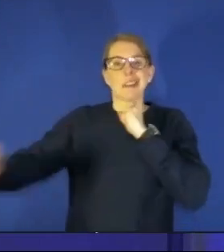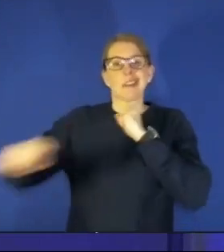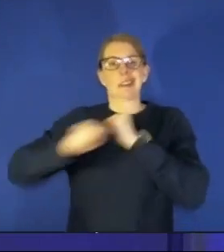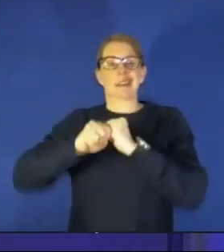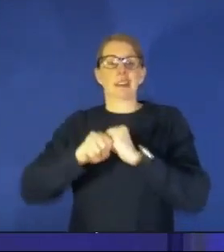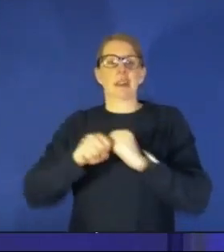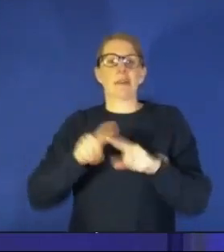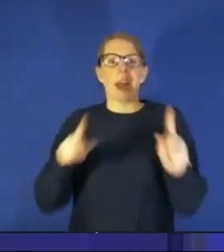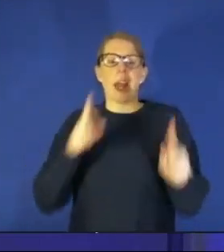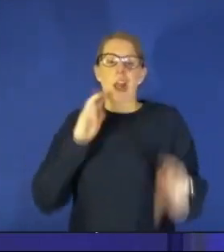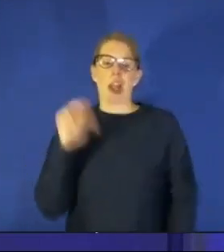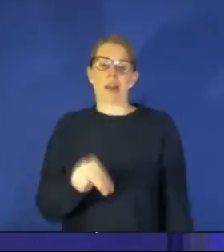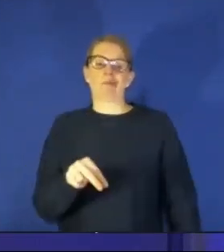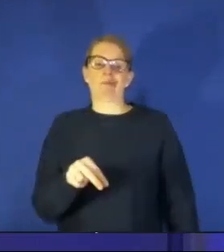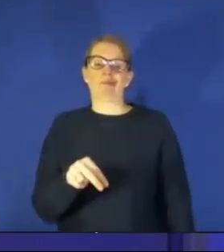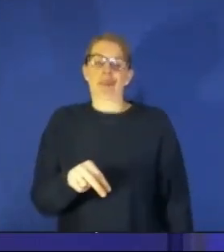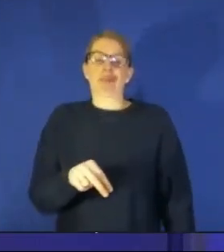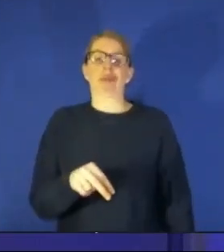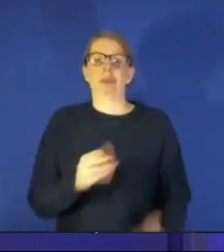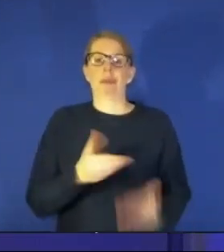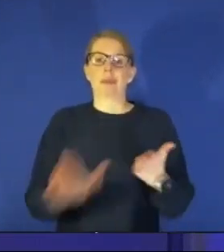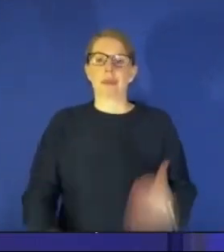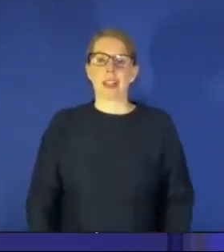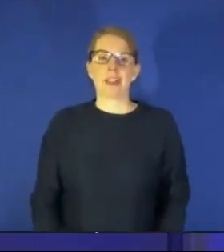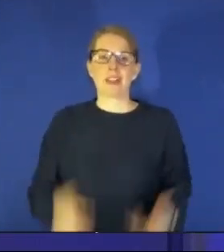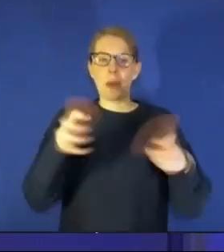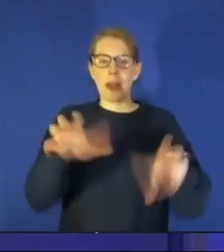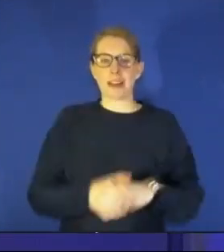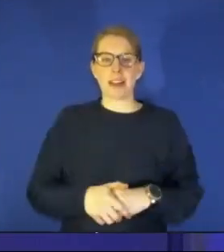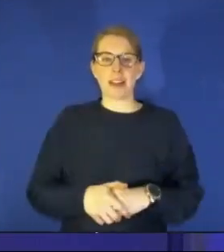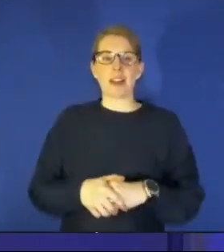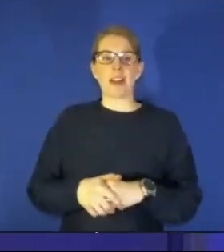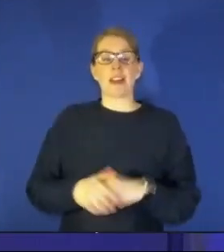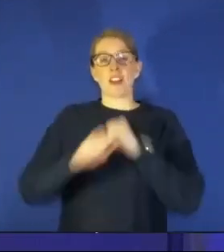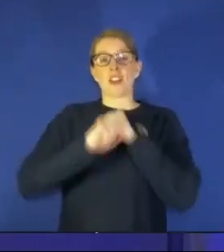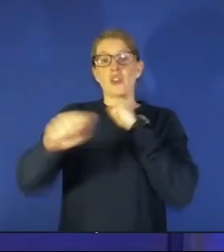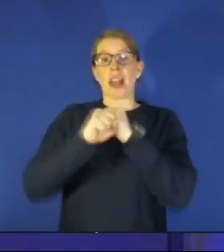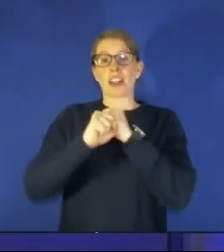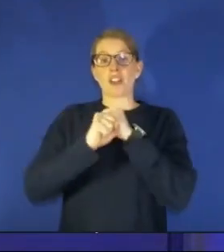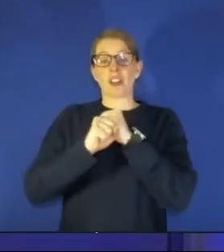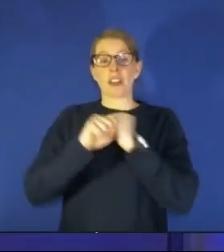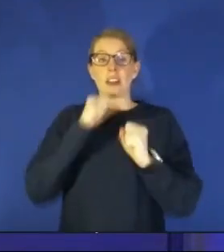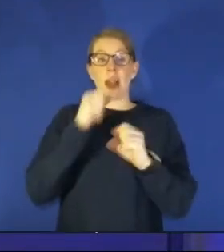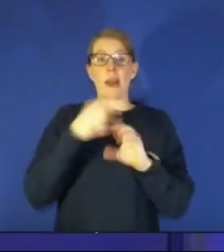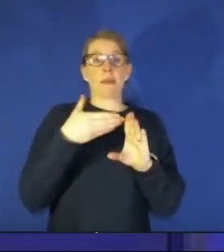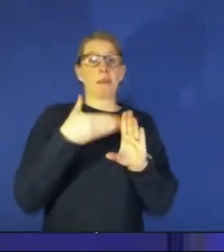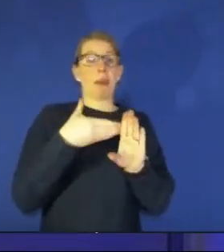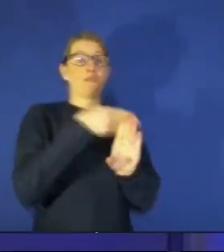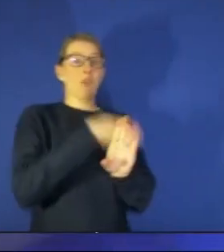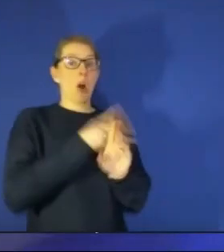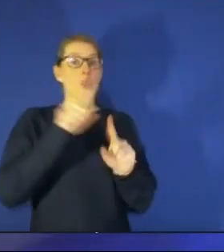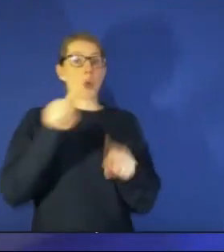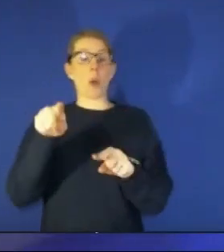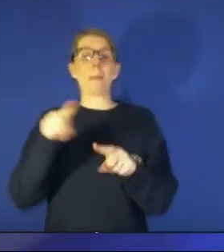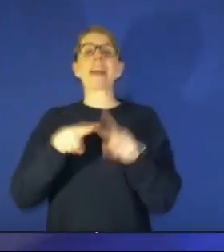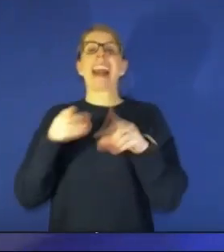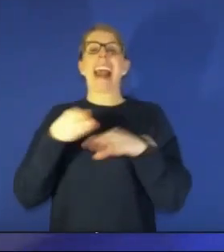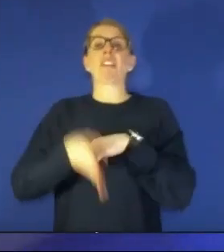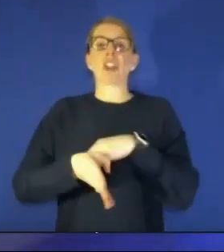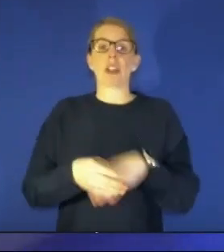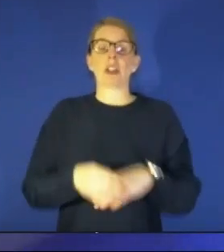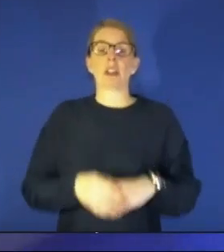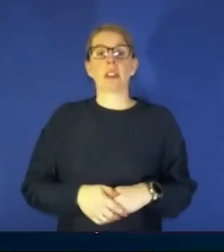gonna go. You And look at 'em usually over the the most corner. important time stretch is not before you go, is after you yeah. get done. Yeah. Well, let's get to some final